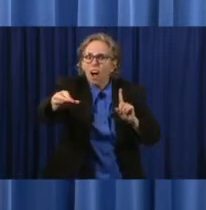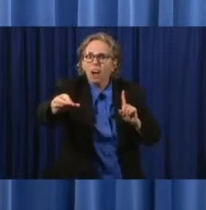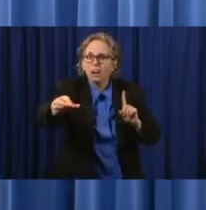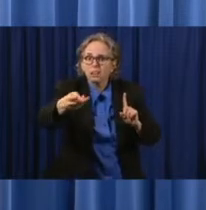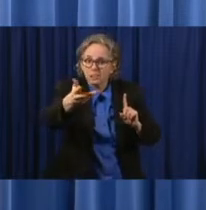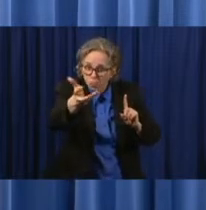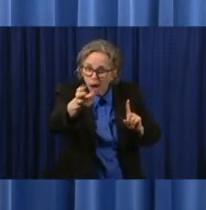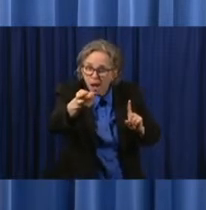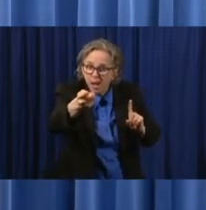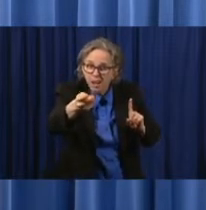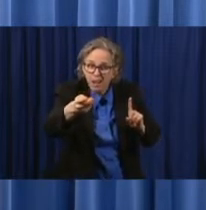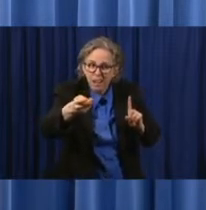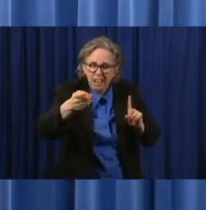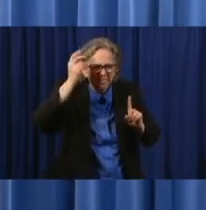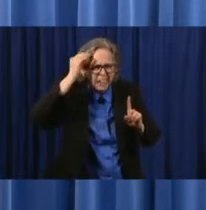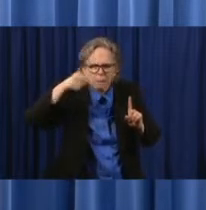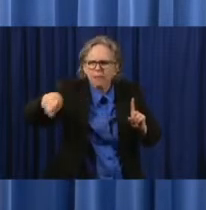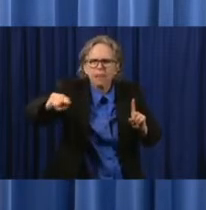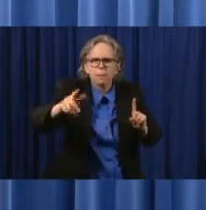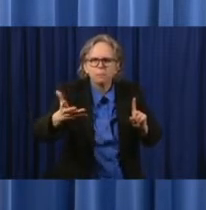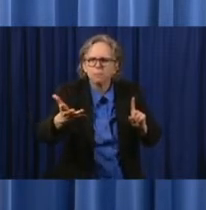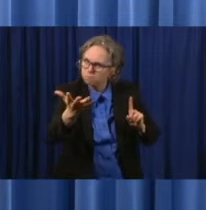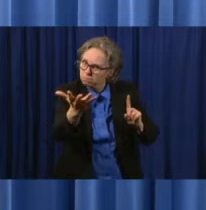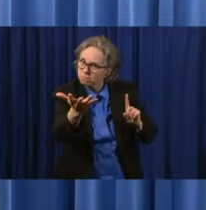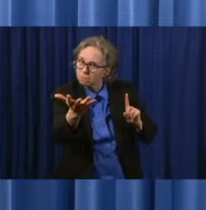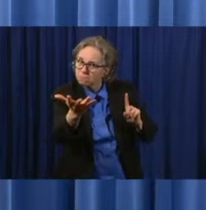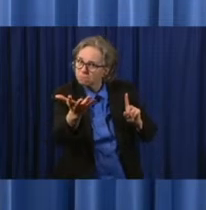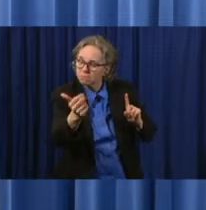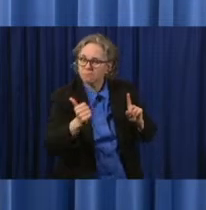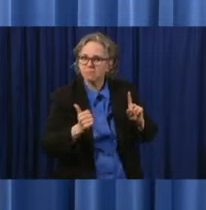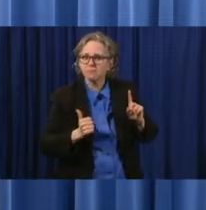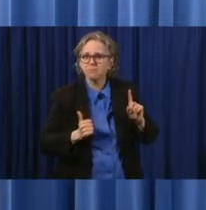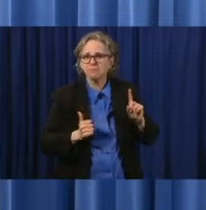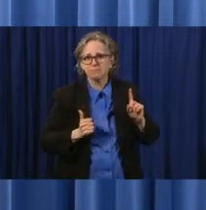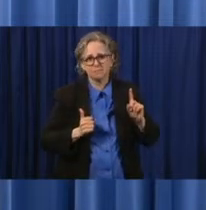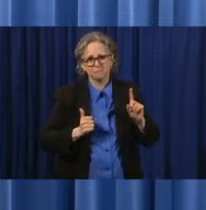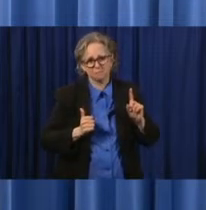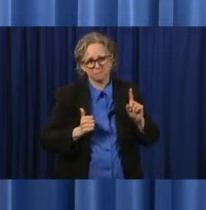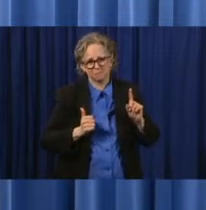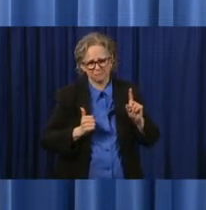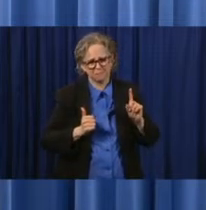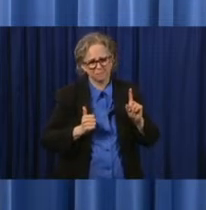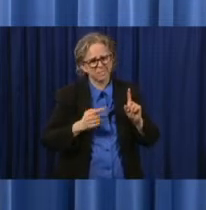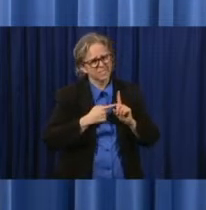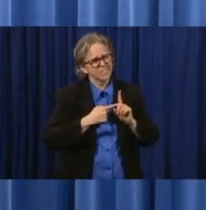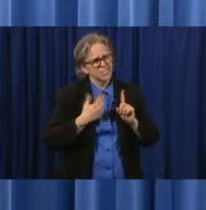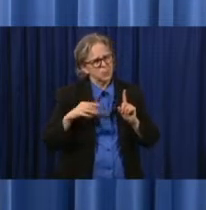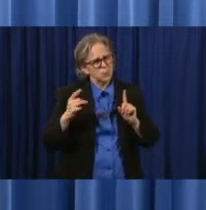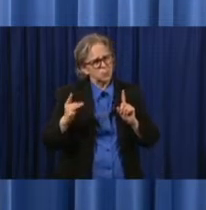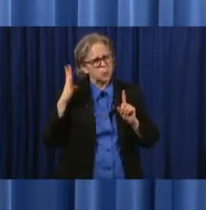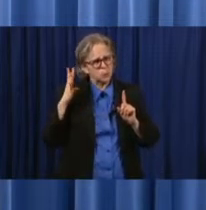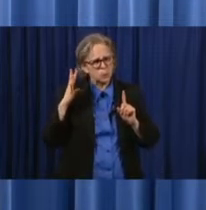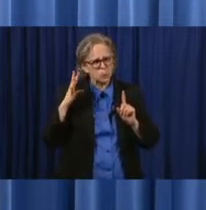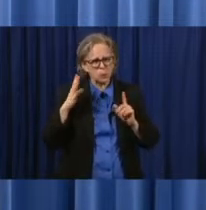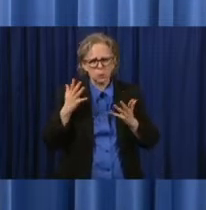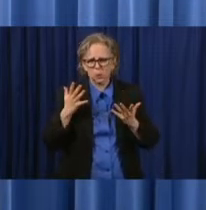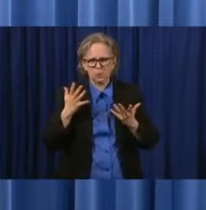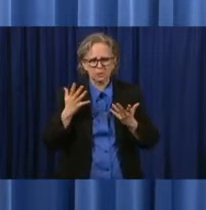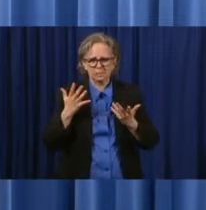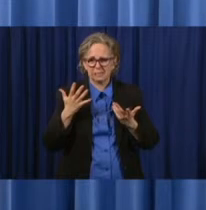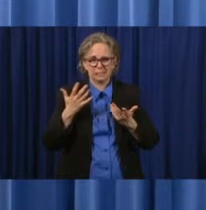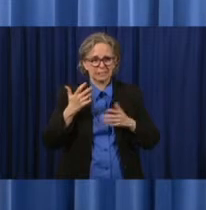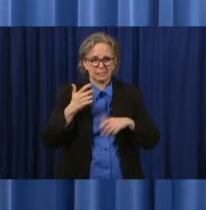This is a case in your life, and it may be the only time in your life, we hope,